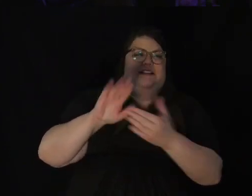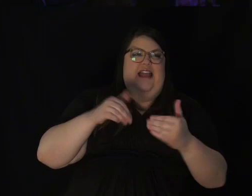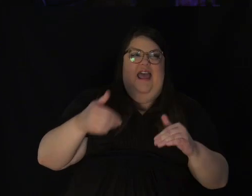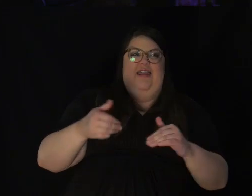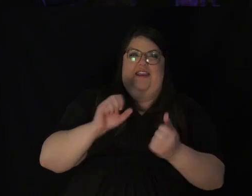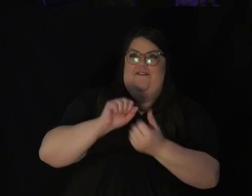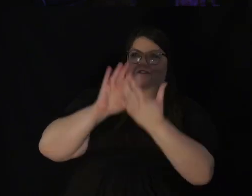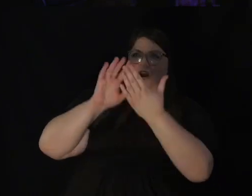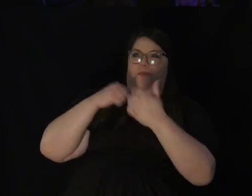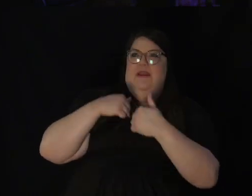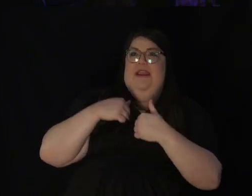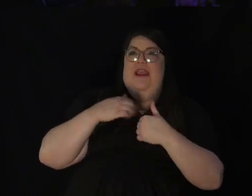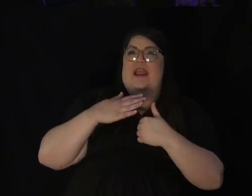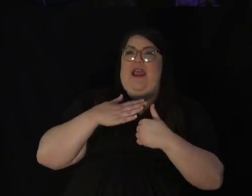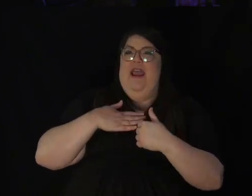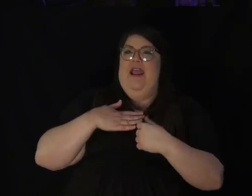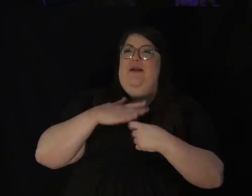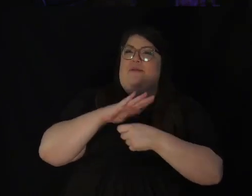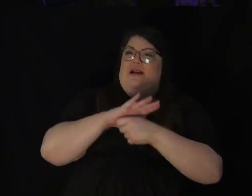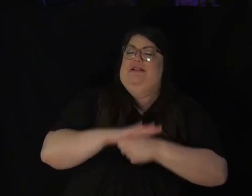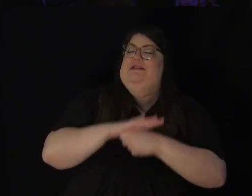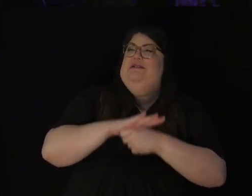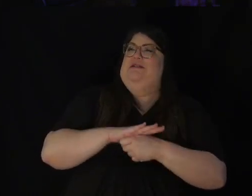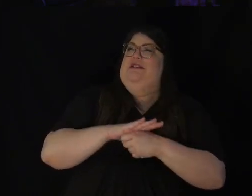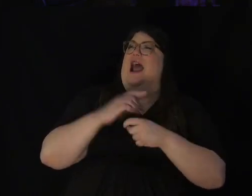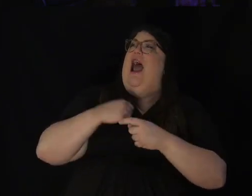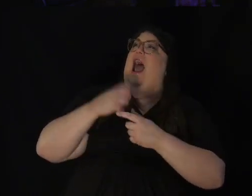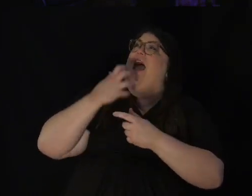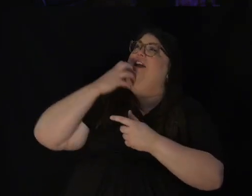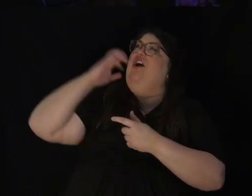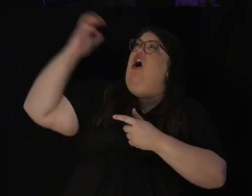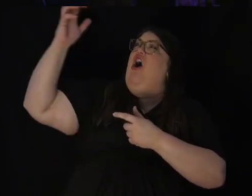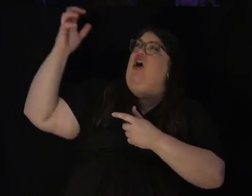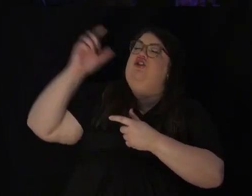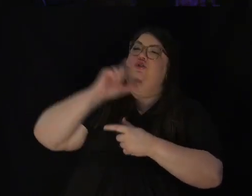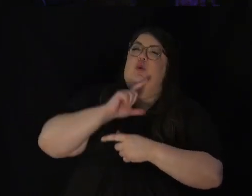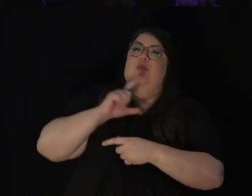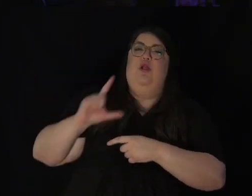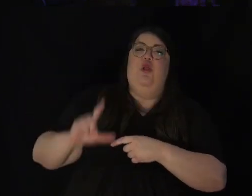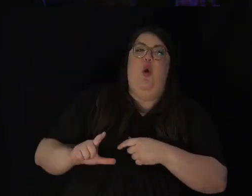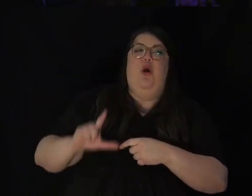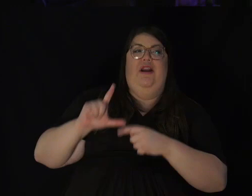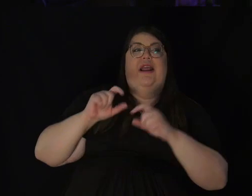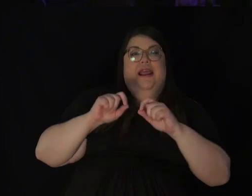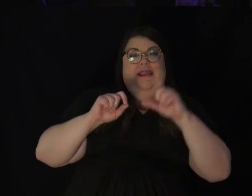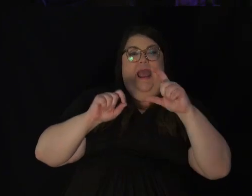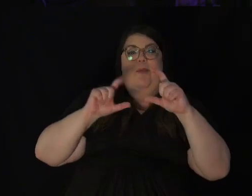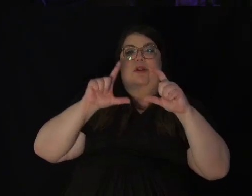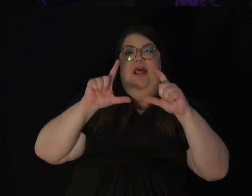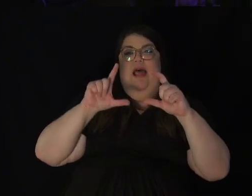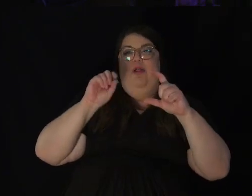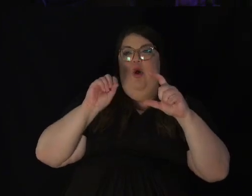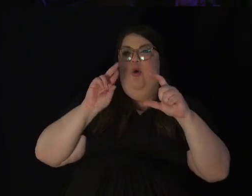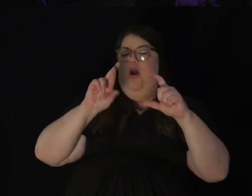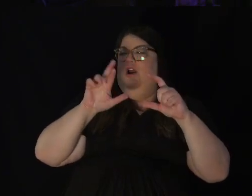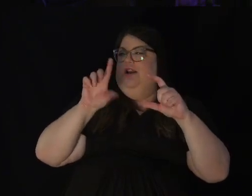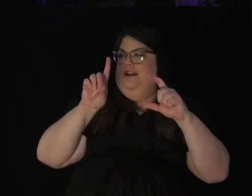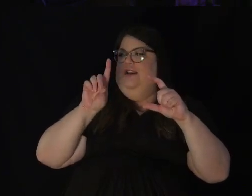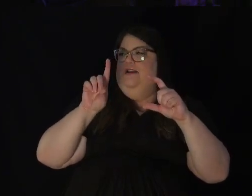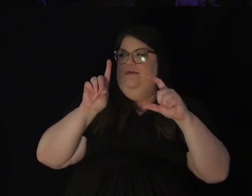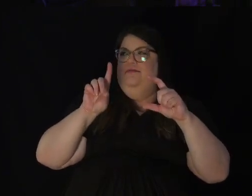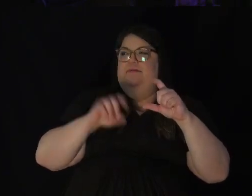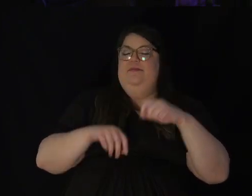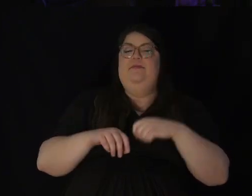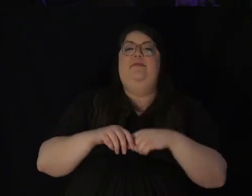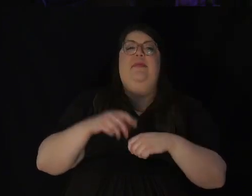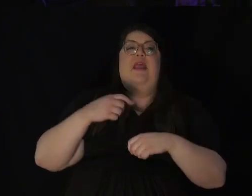distress, I called to the Lord. Capital L-O-R-D. I